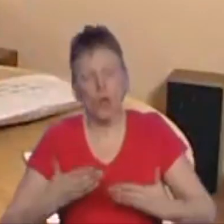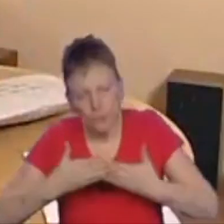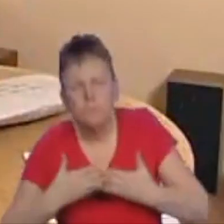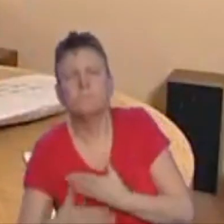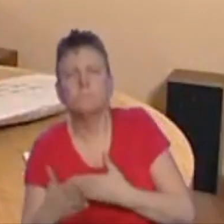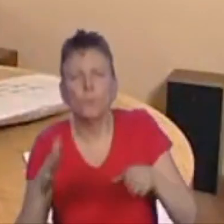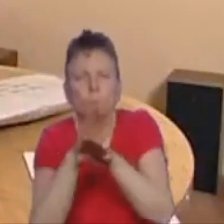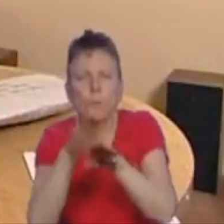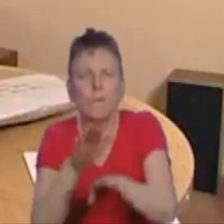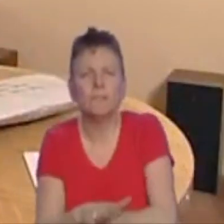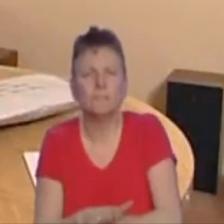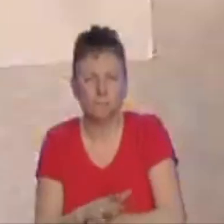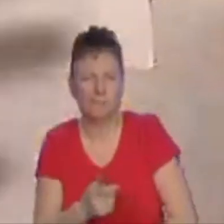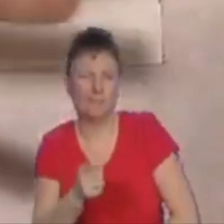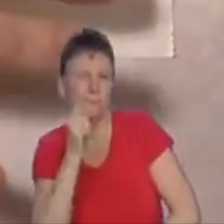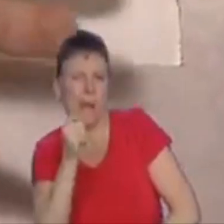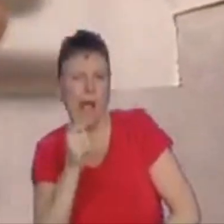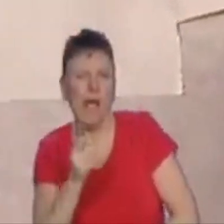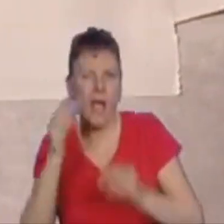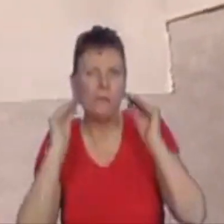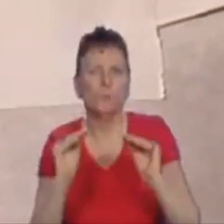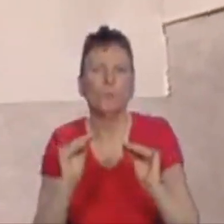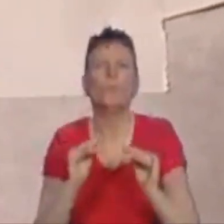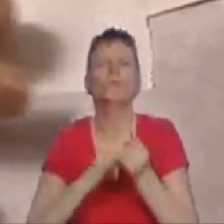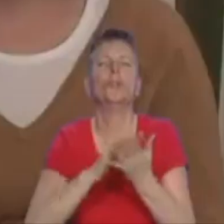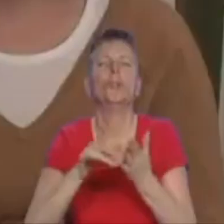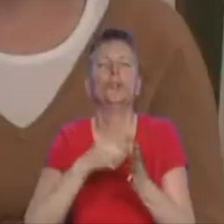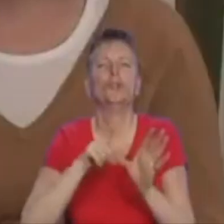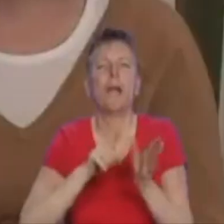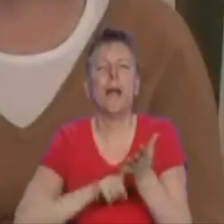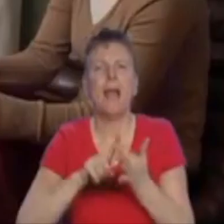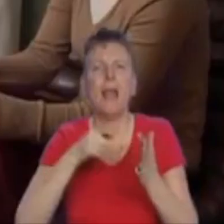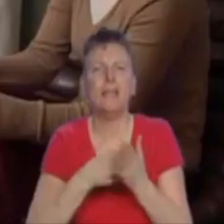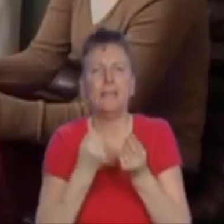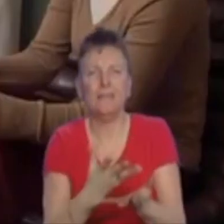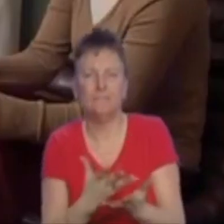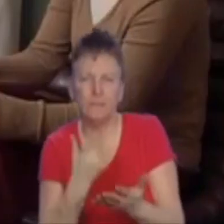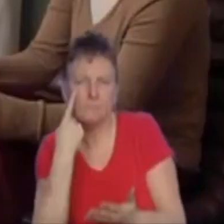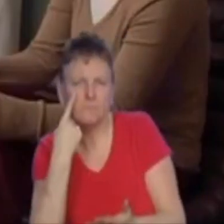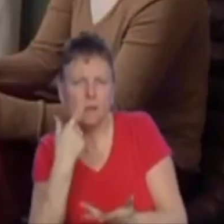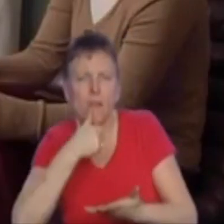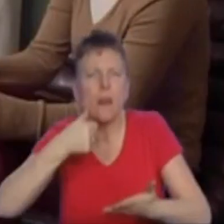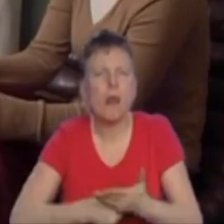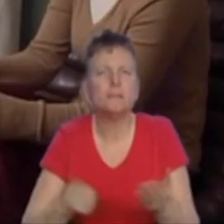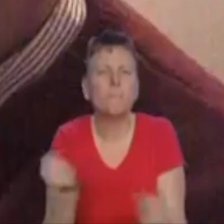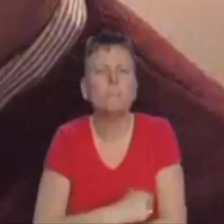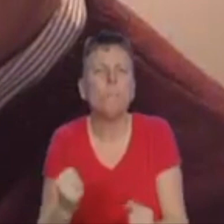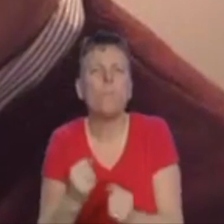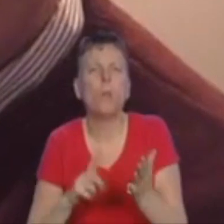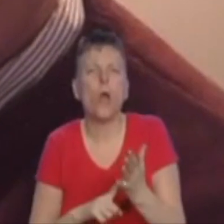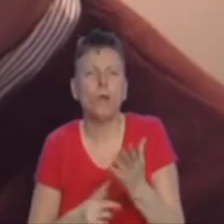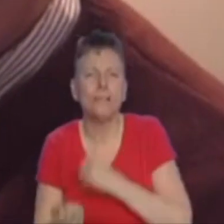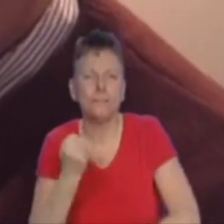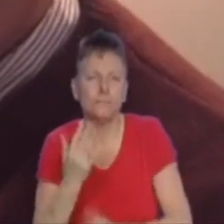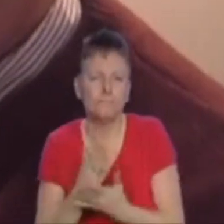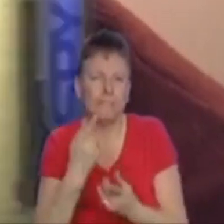Still a lot to cover on Spy School. Shayla gives us the need-to-know on letter bombs, and Lorna gets an exclusive interview with an agent who risked his life to inform